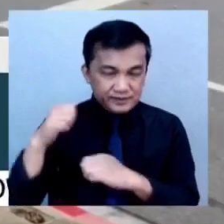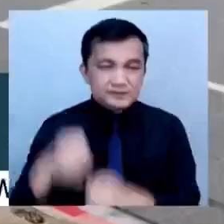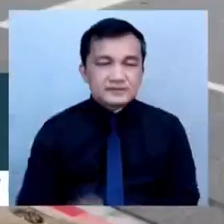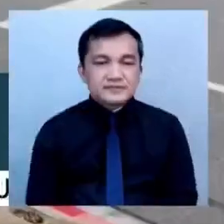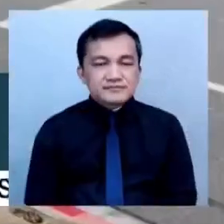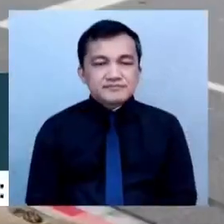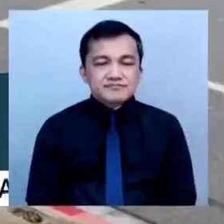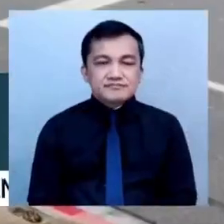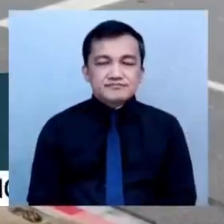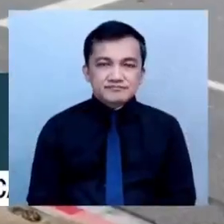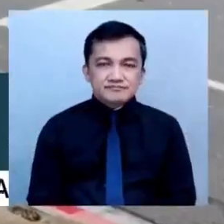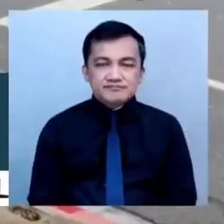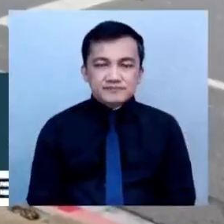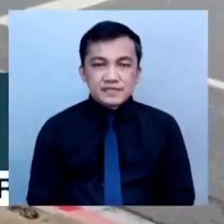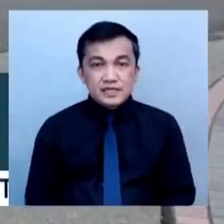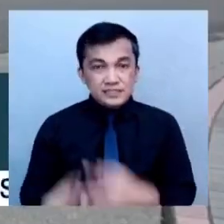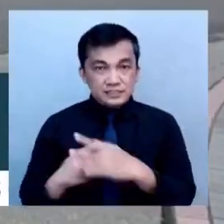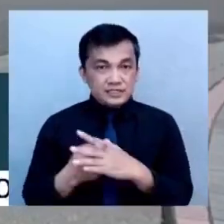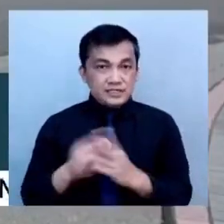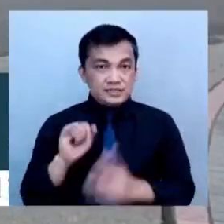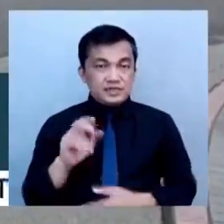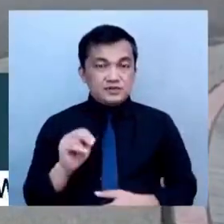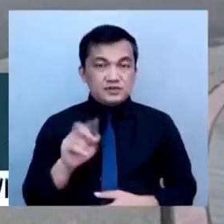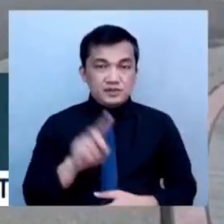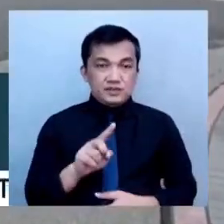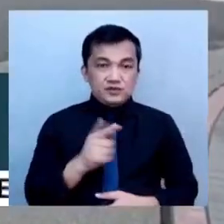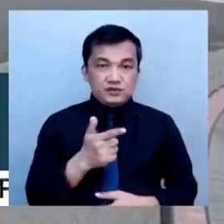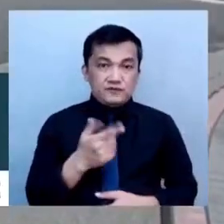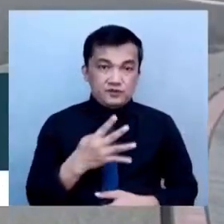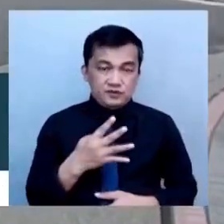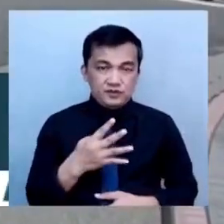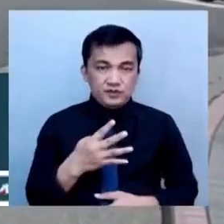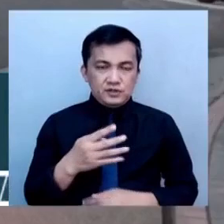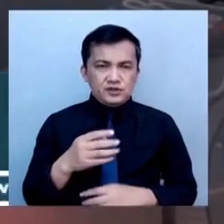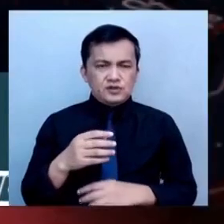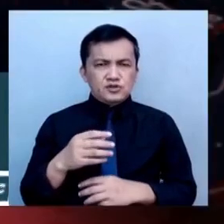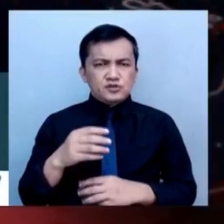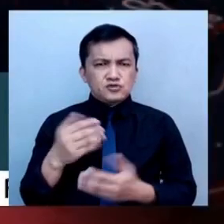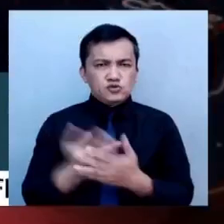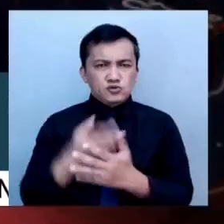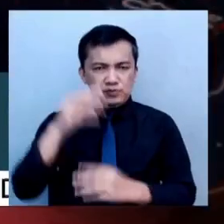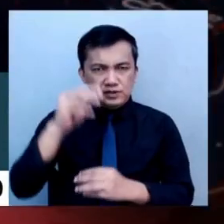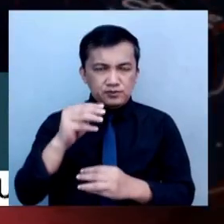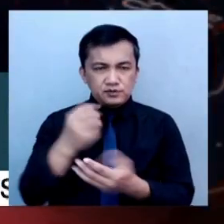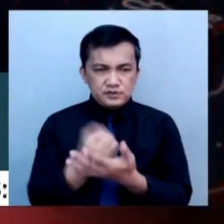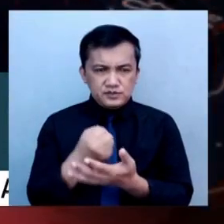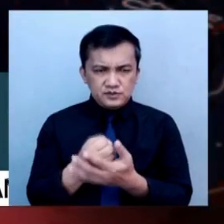Starting January 1, 2024, the new minimum wage in Taiwan will become